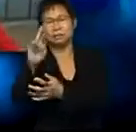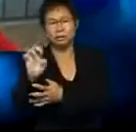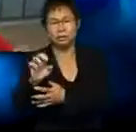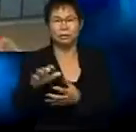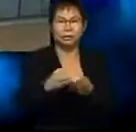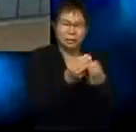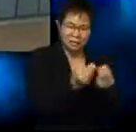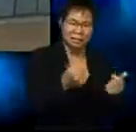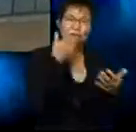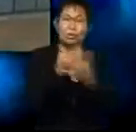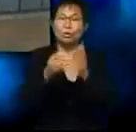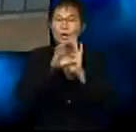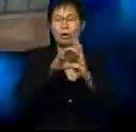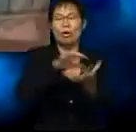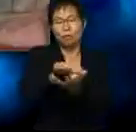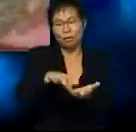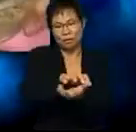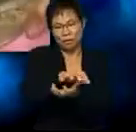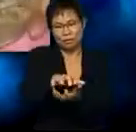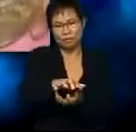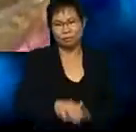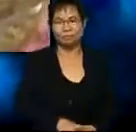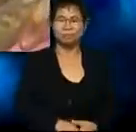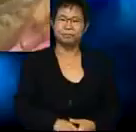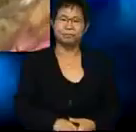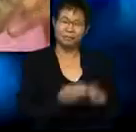Sand is a good example of mixture.